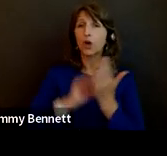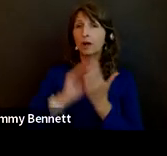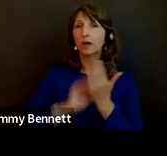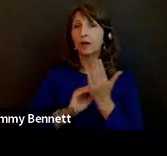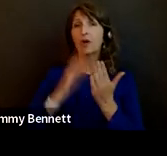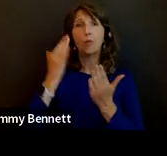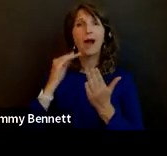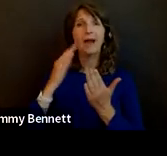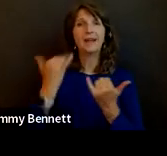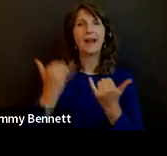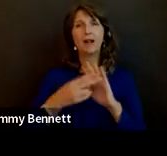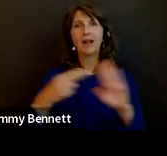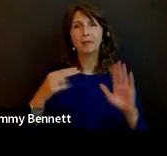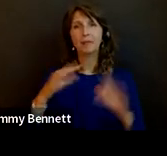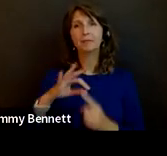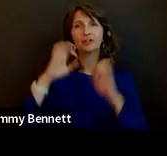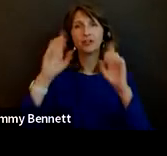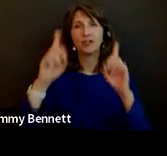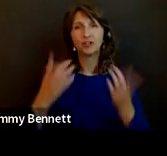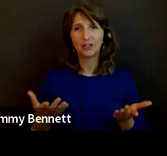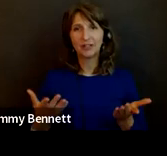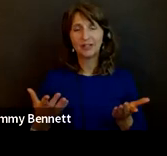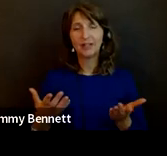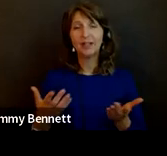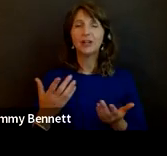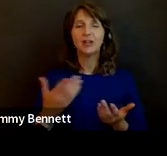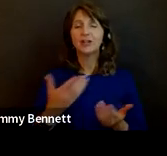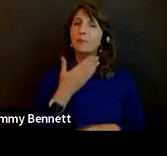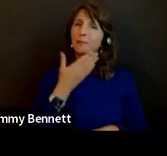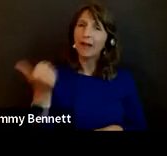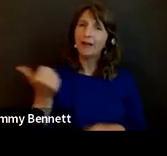education. And we're allotting man hours to that when we need to spend it with our student.